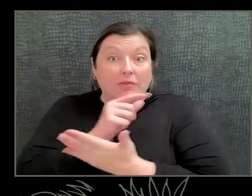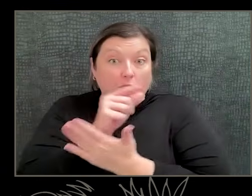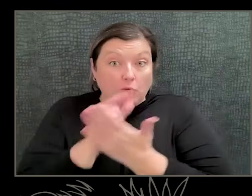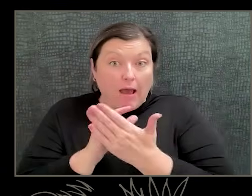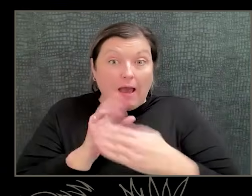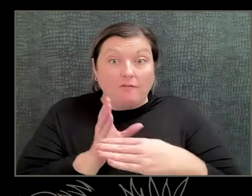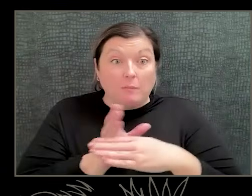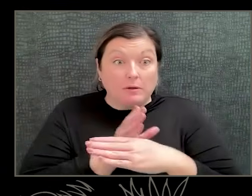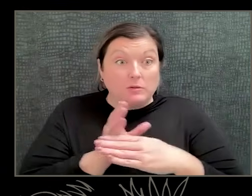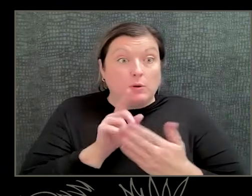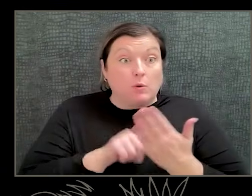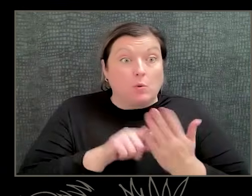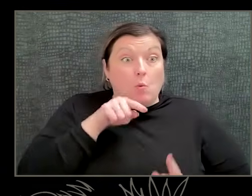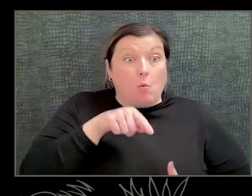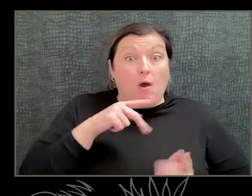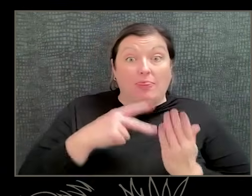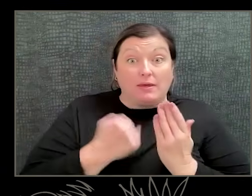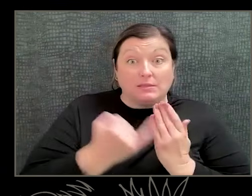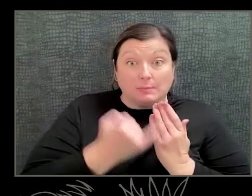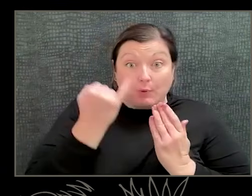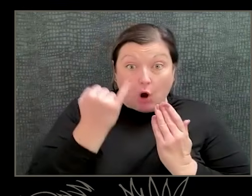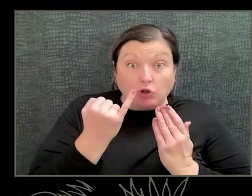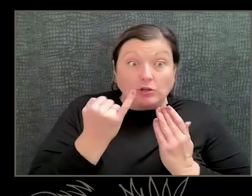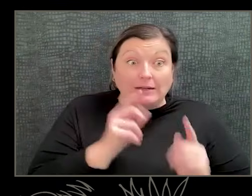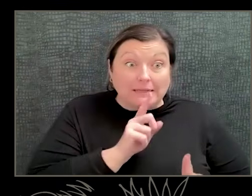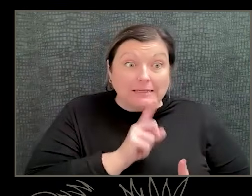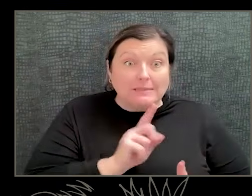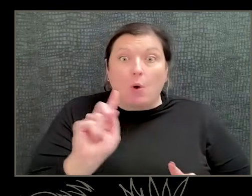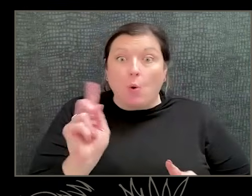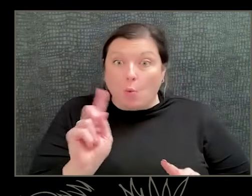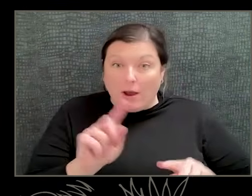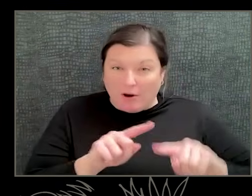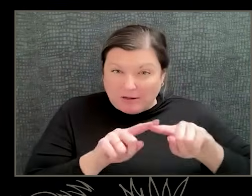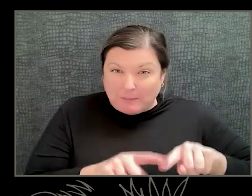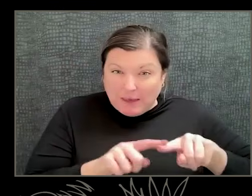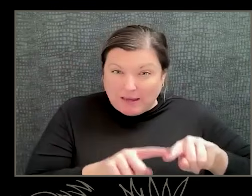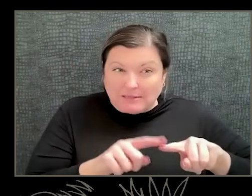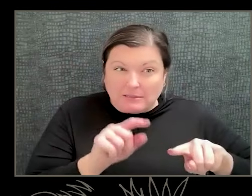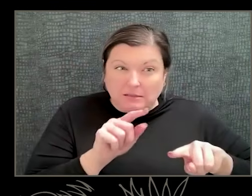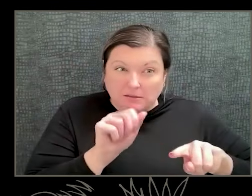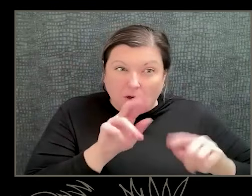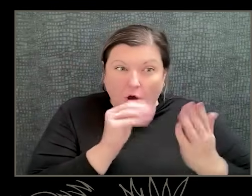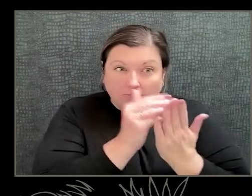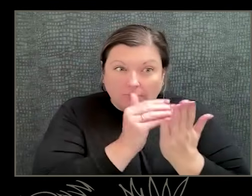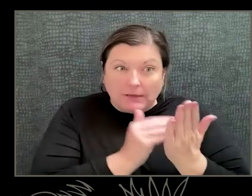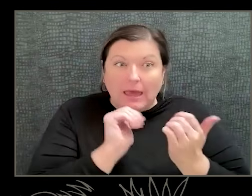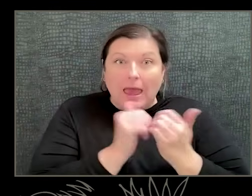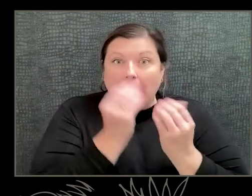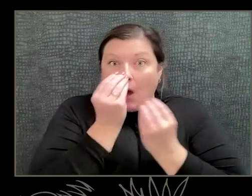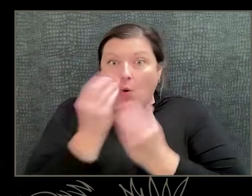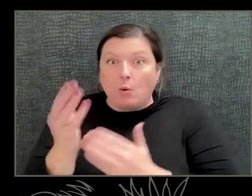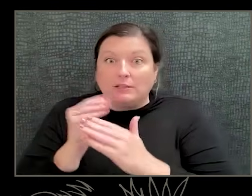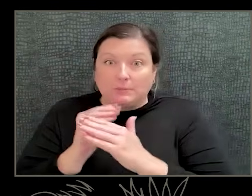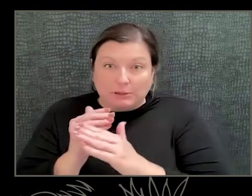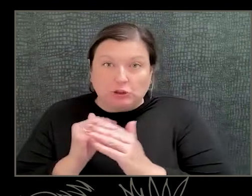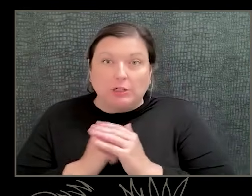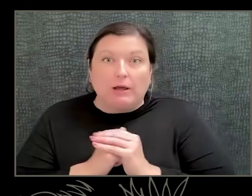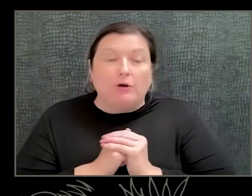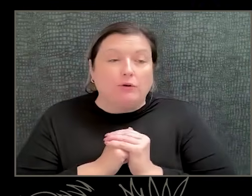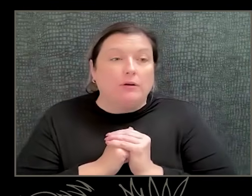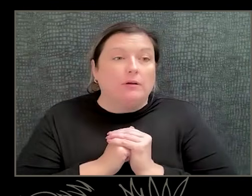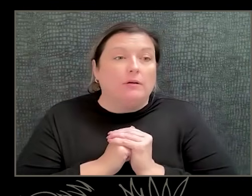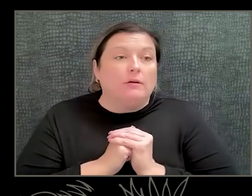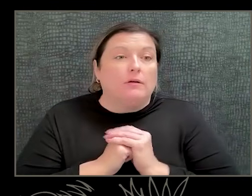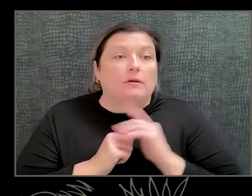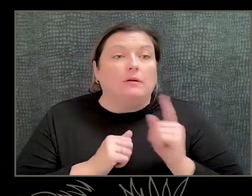between what this project is, where its dependencies are, and how those types are being shared.